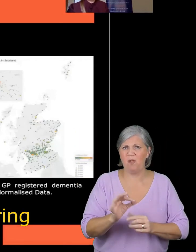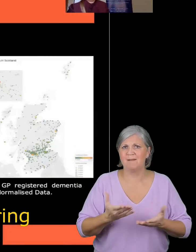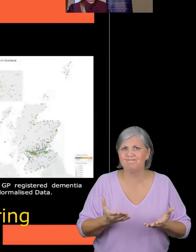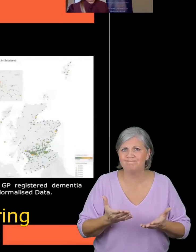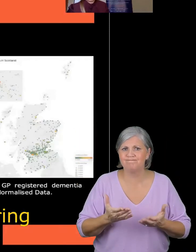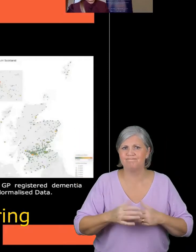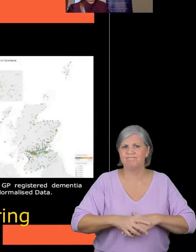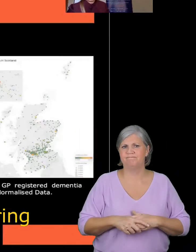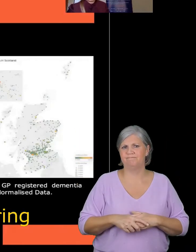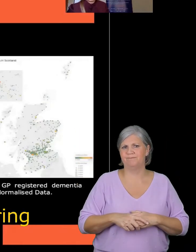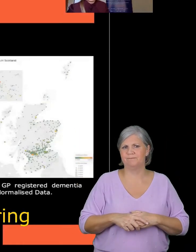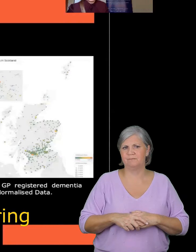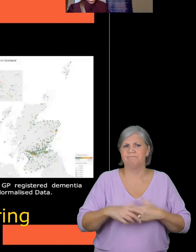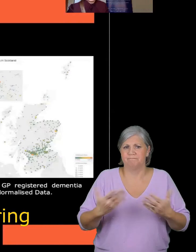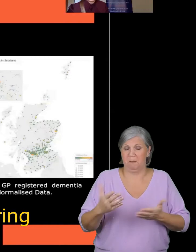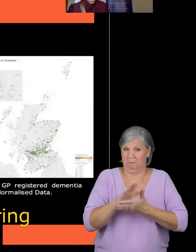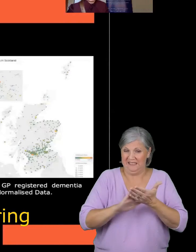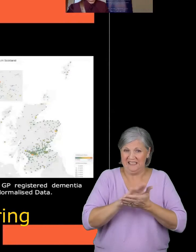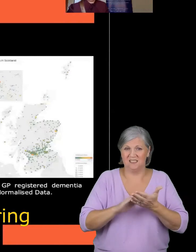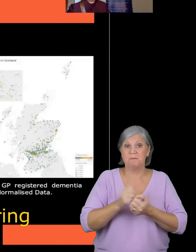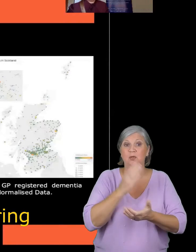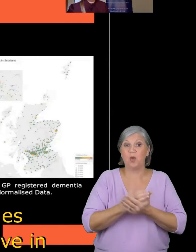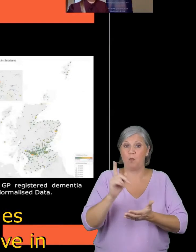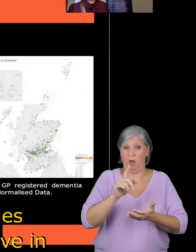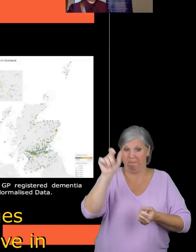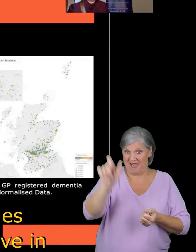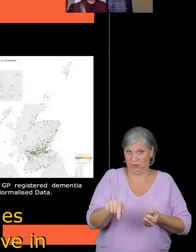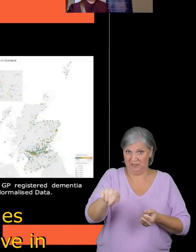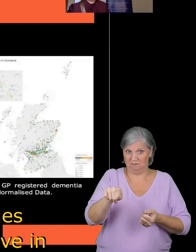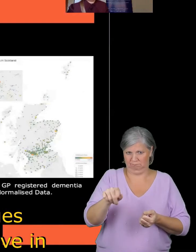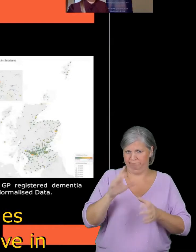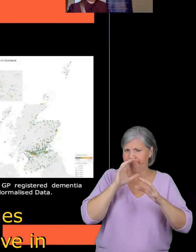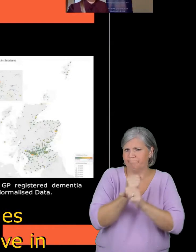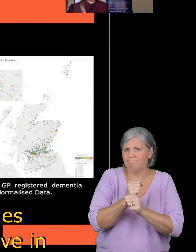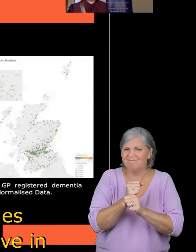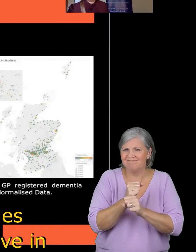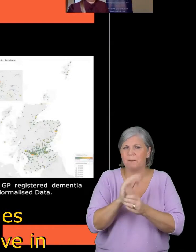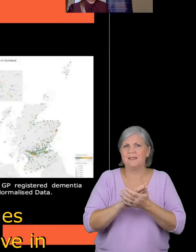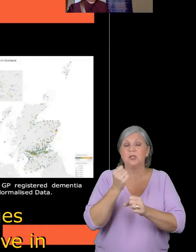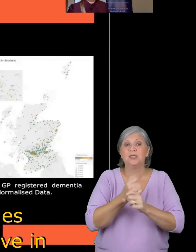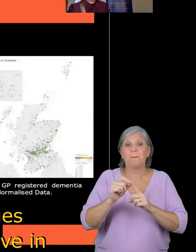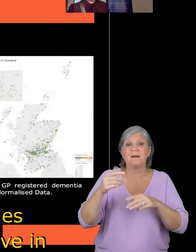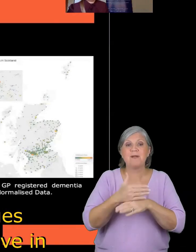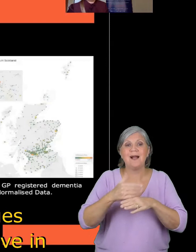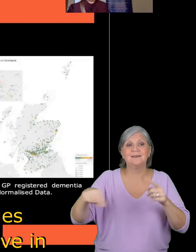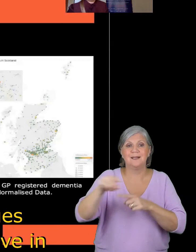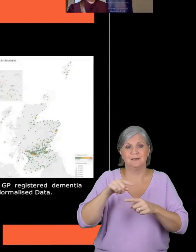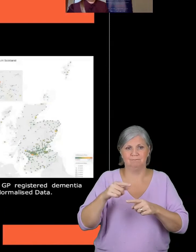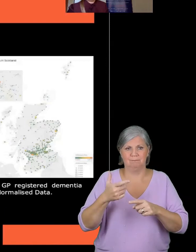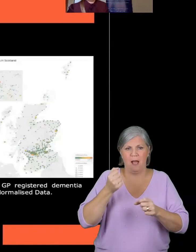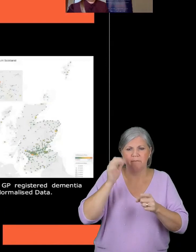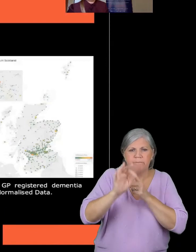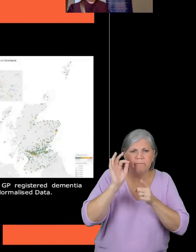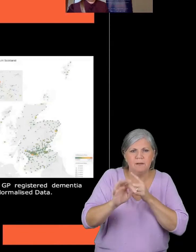Also, as a means of ensuring patient confidentiality, GP practices do not detail values where there are less than 5